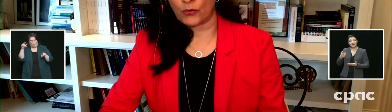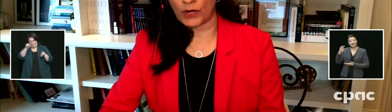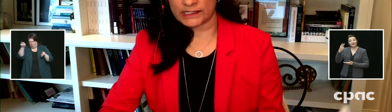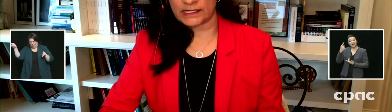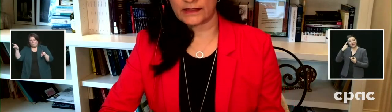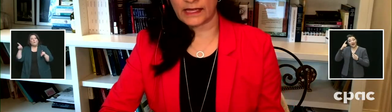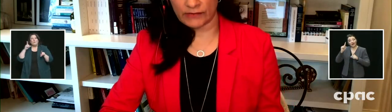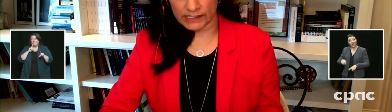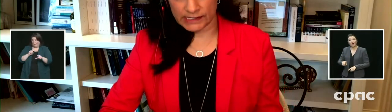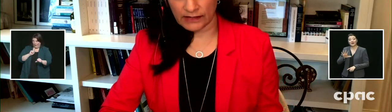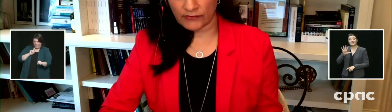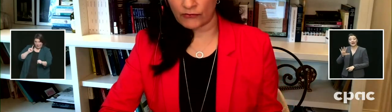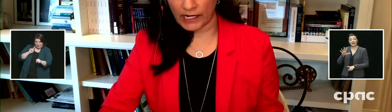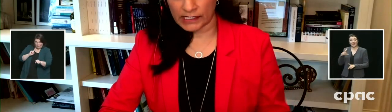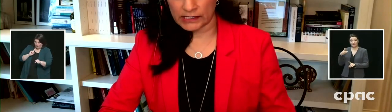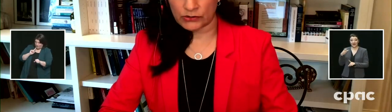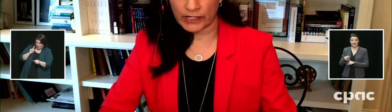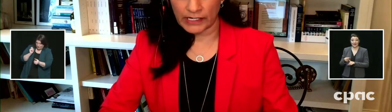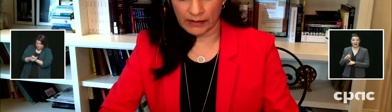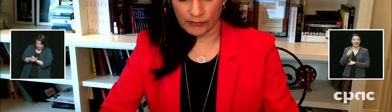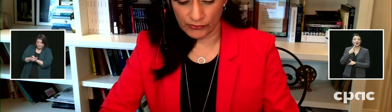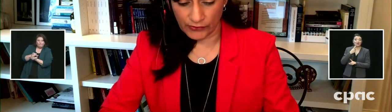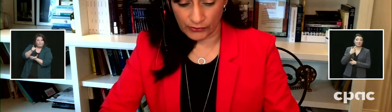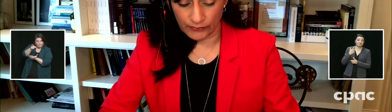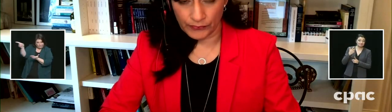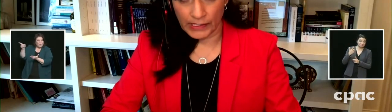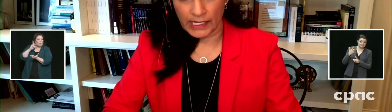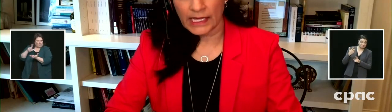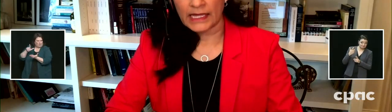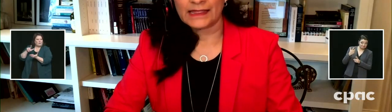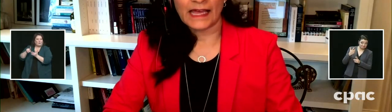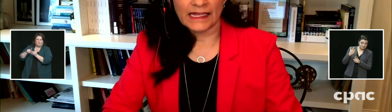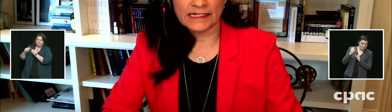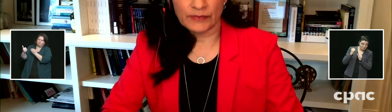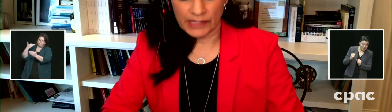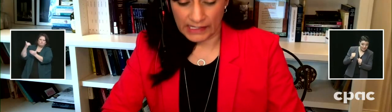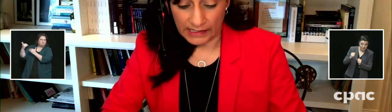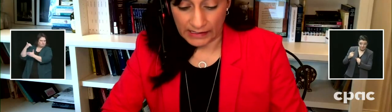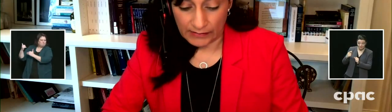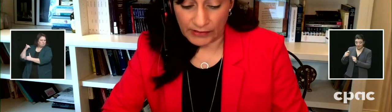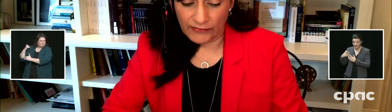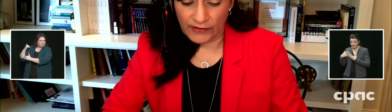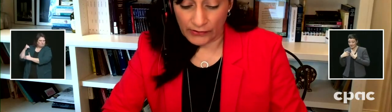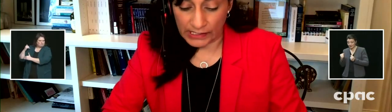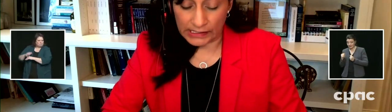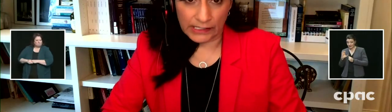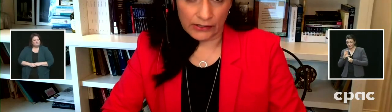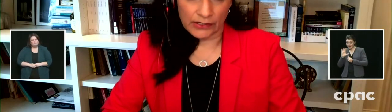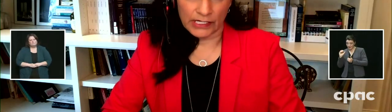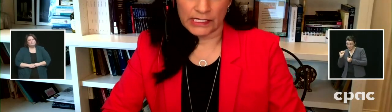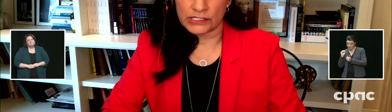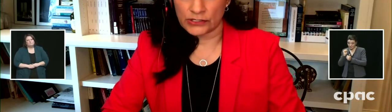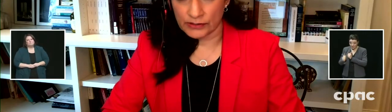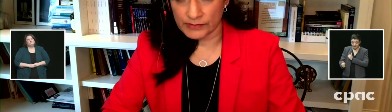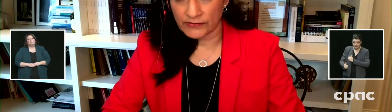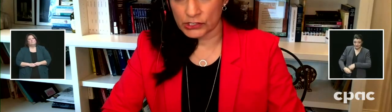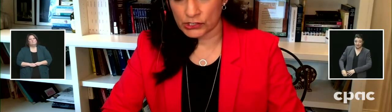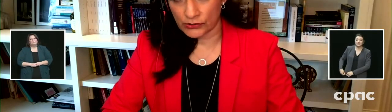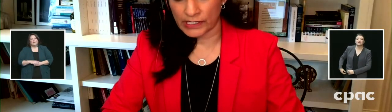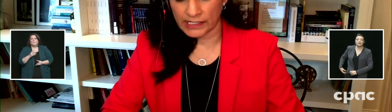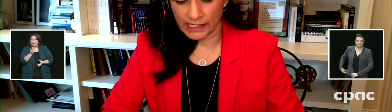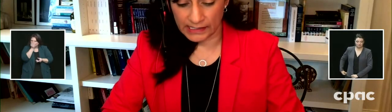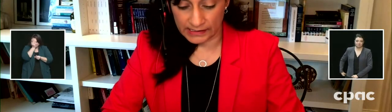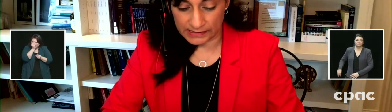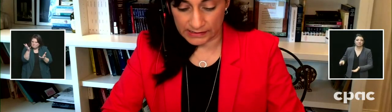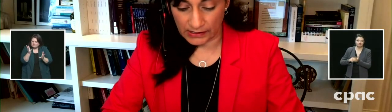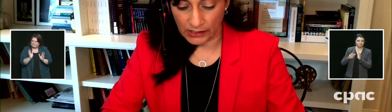possible once they receive regulatory approval. Let me be very clear in terms of